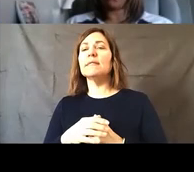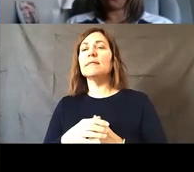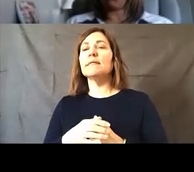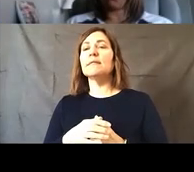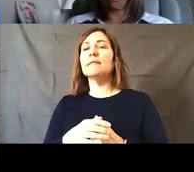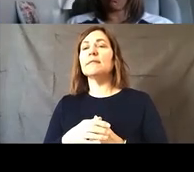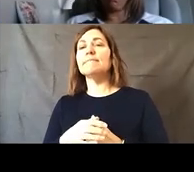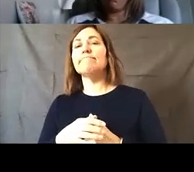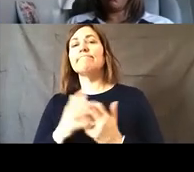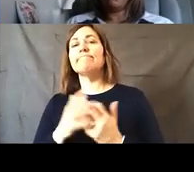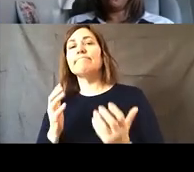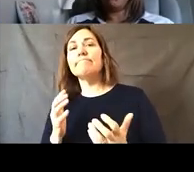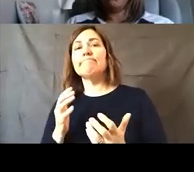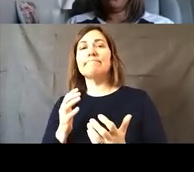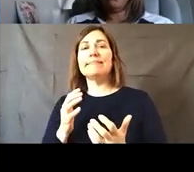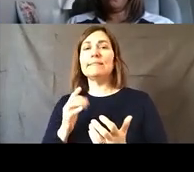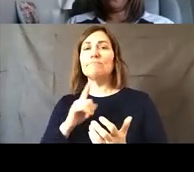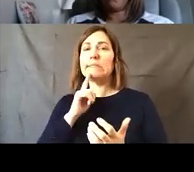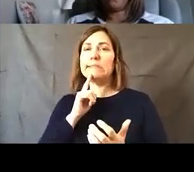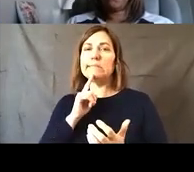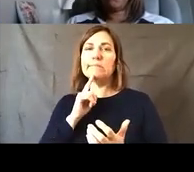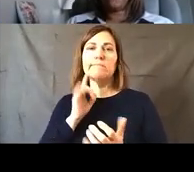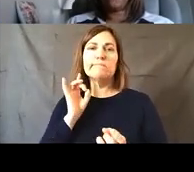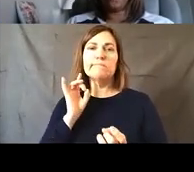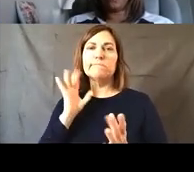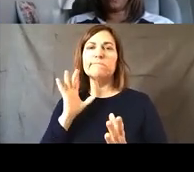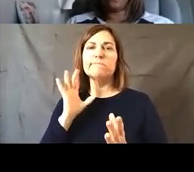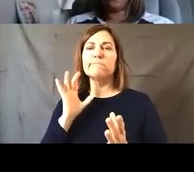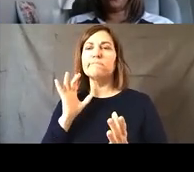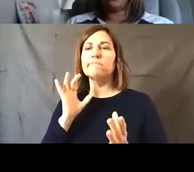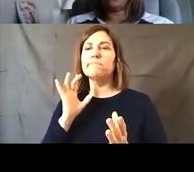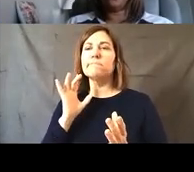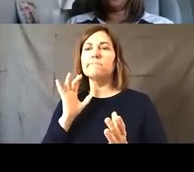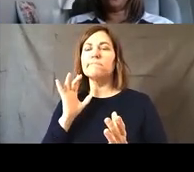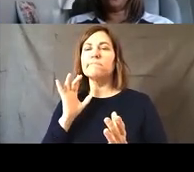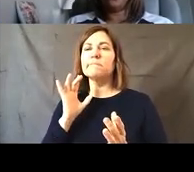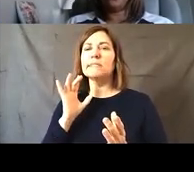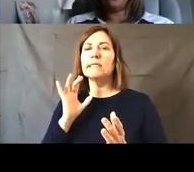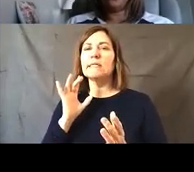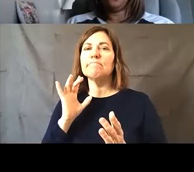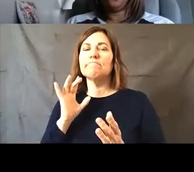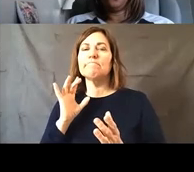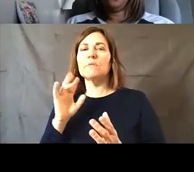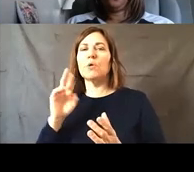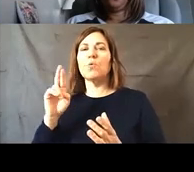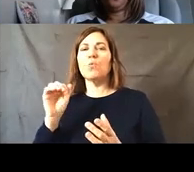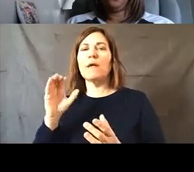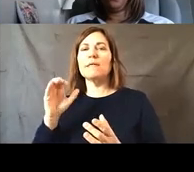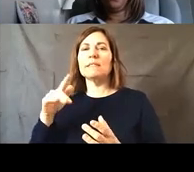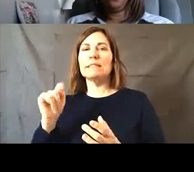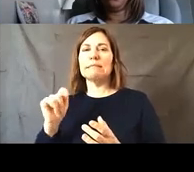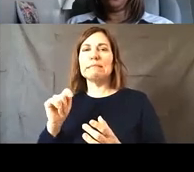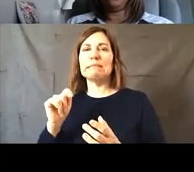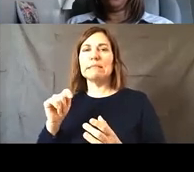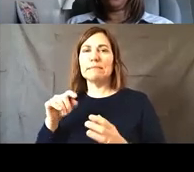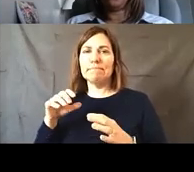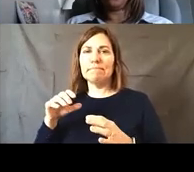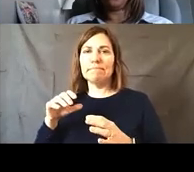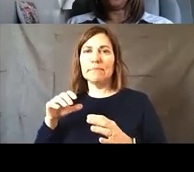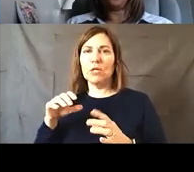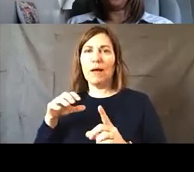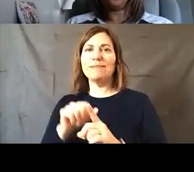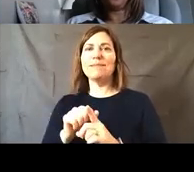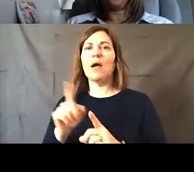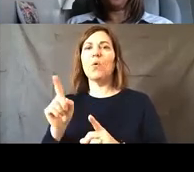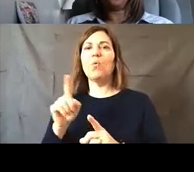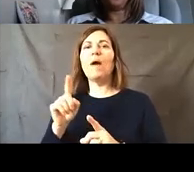rather sickening a racist attack at the concession stand at Corey